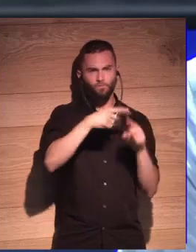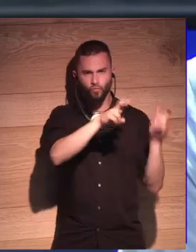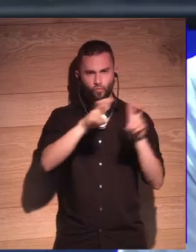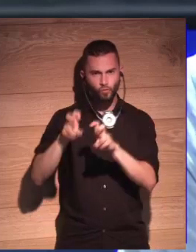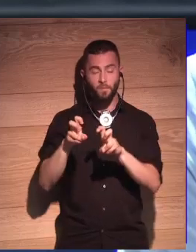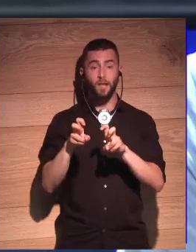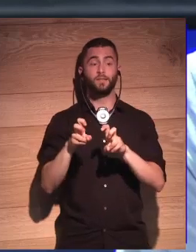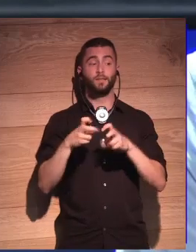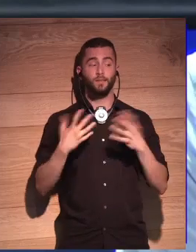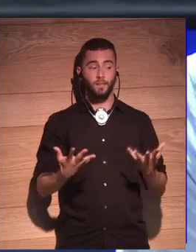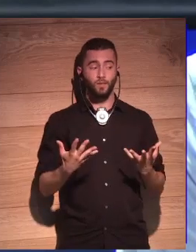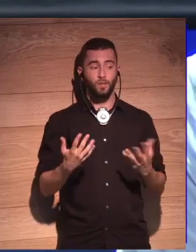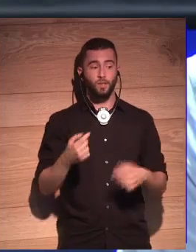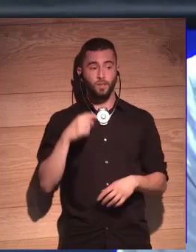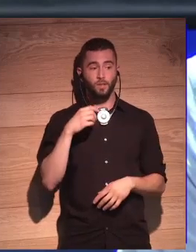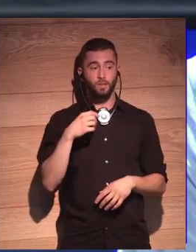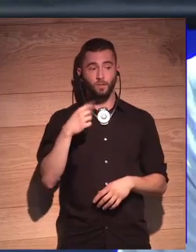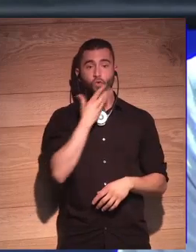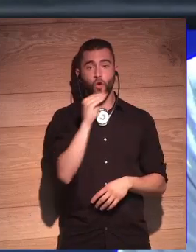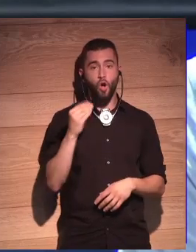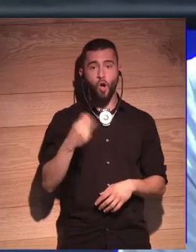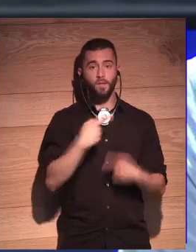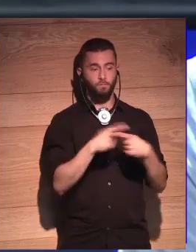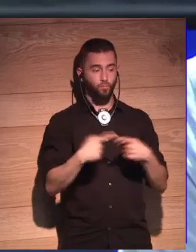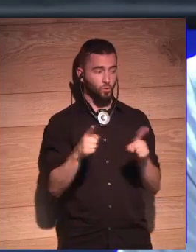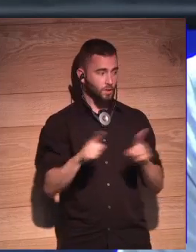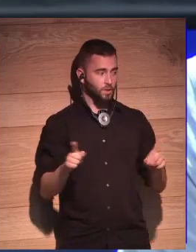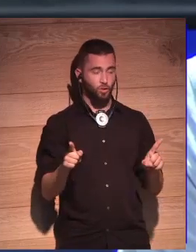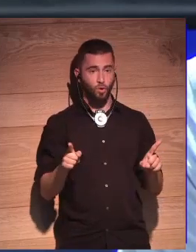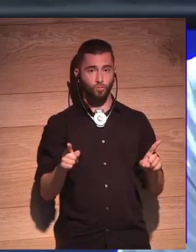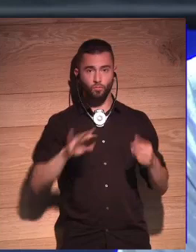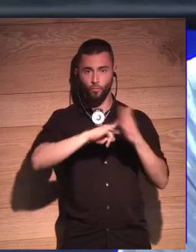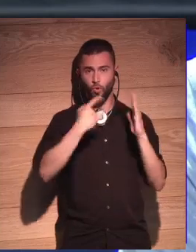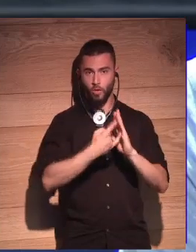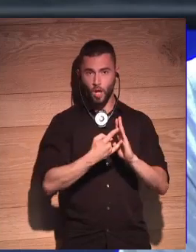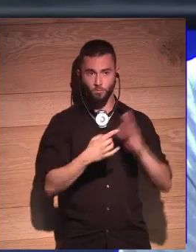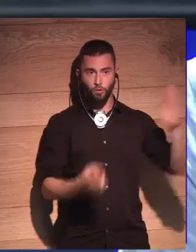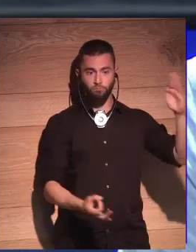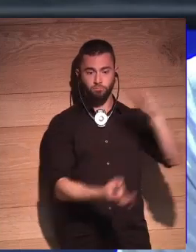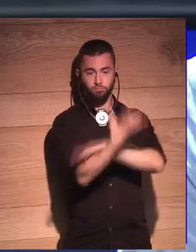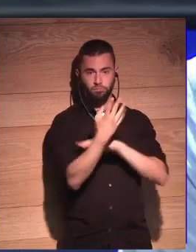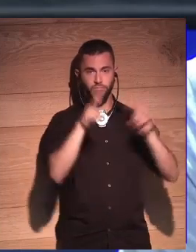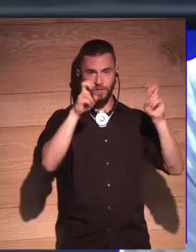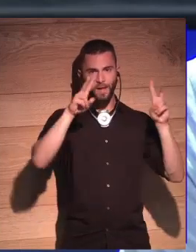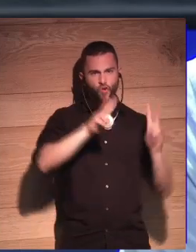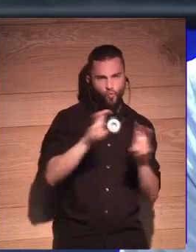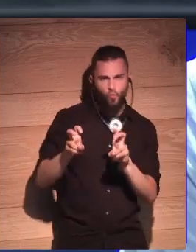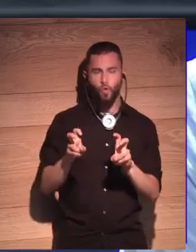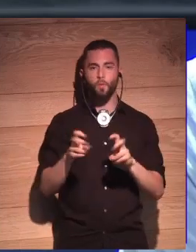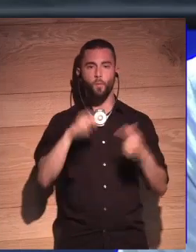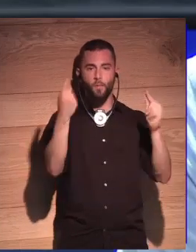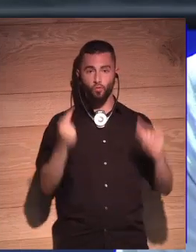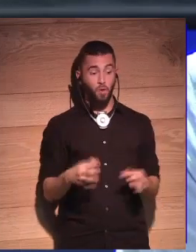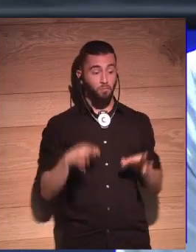project in the school regarding innovation, related to innovation, and we give the possibility to our young musicians to